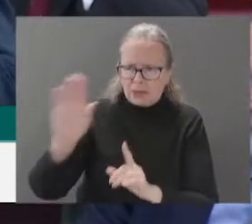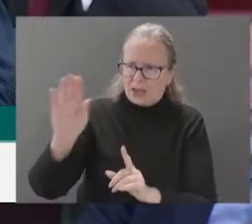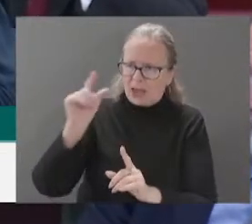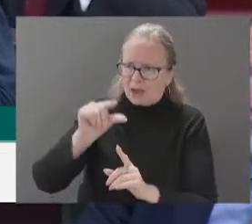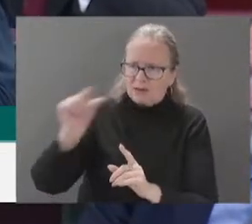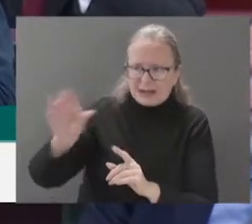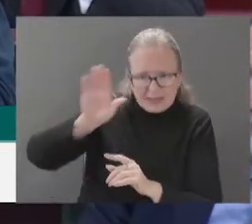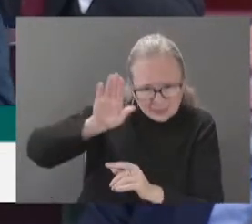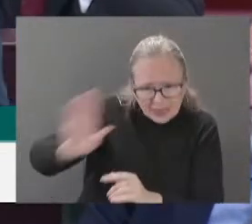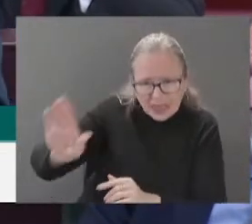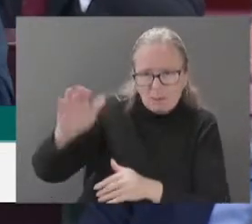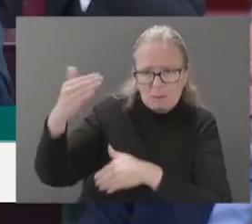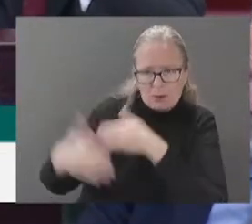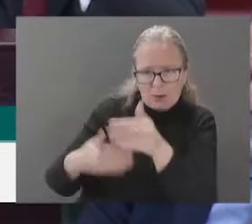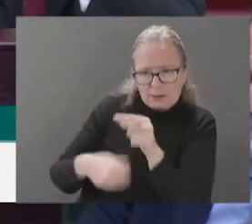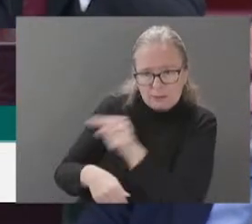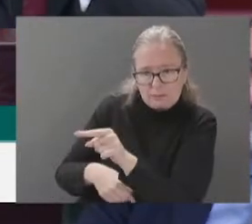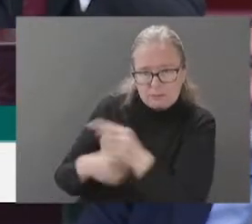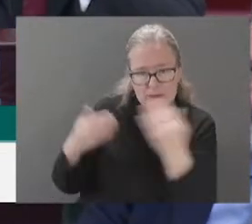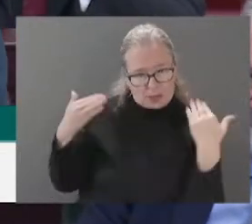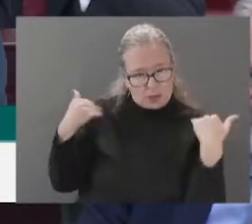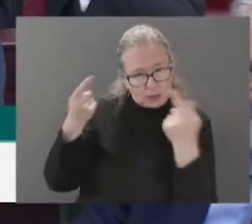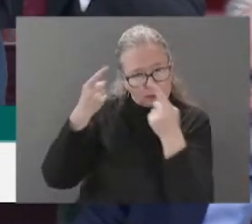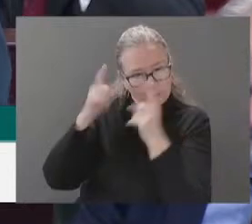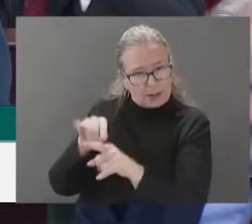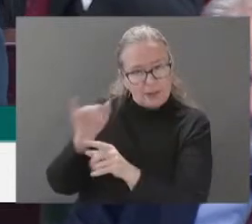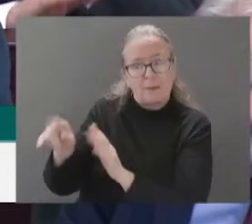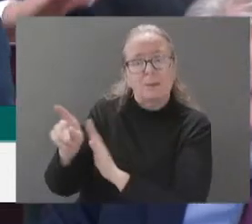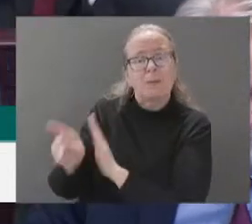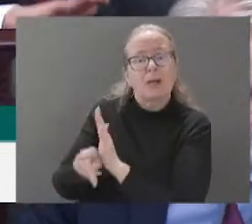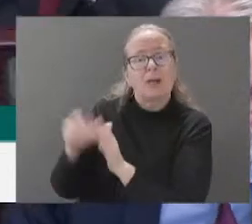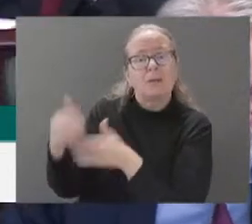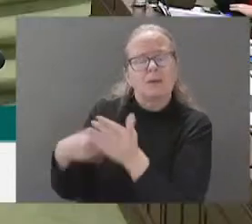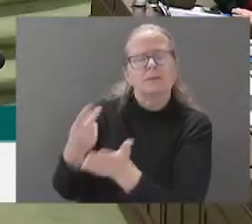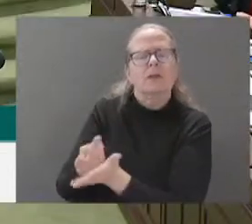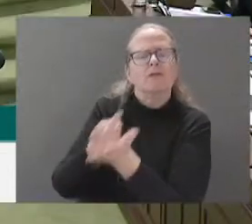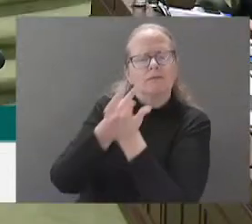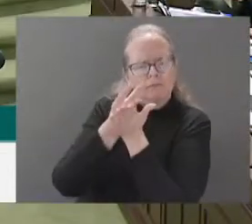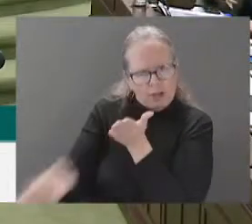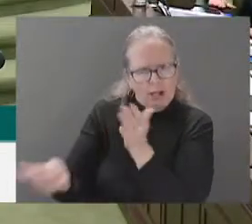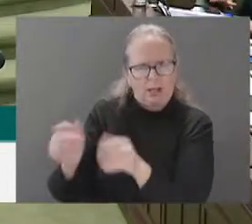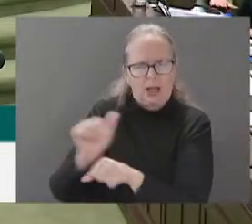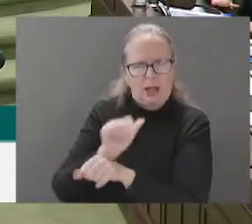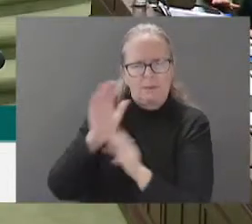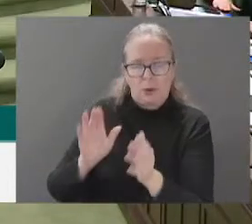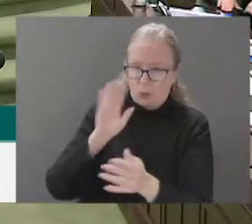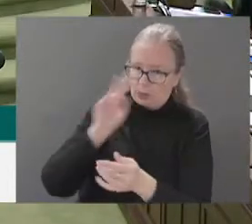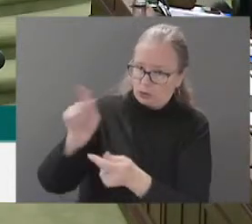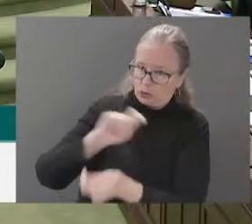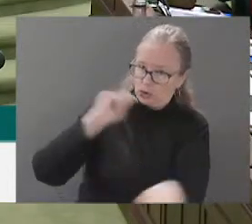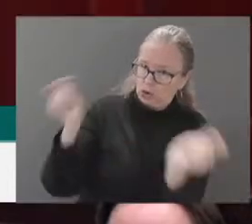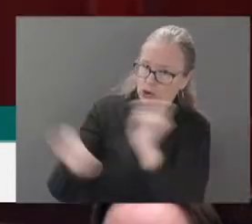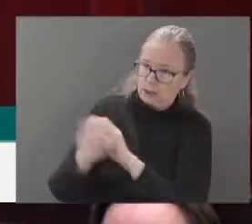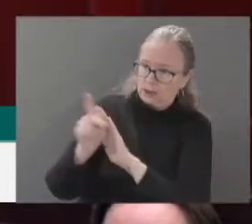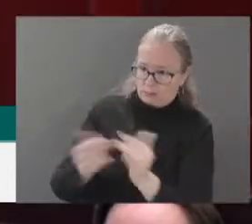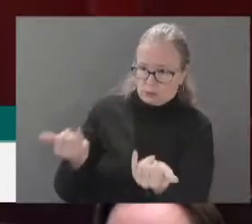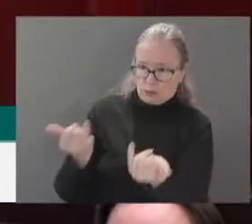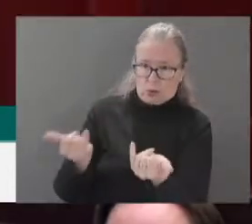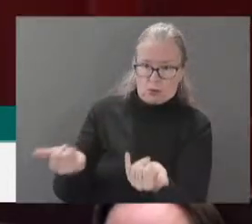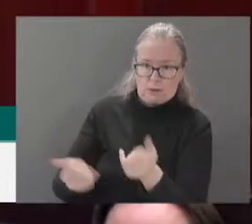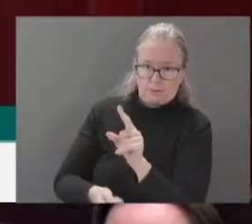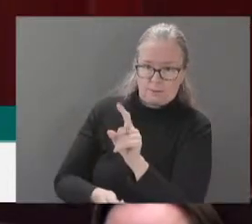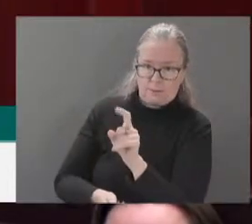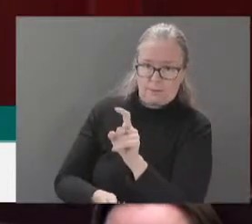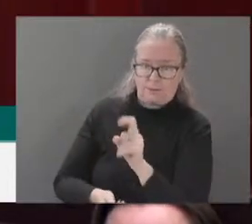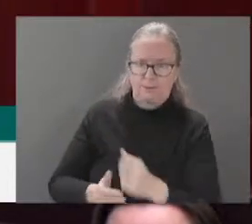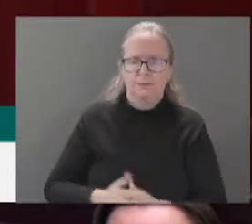procedures failed these urns and commit that they will be changed today The Honorable minister of seniors community and Social Services Mr Speaker not only